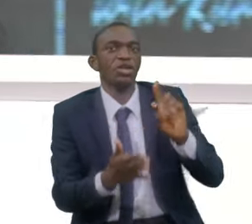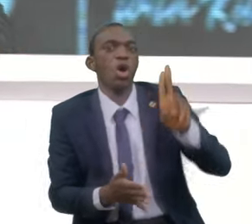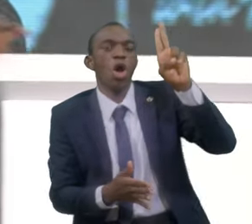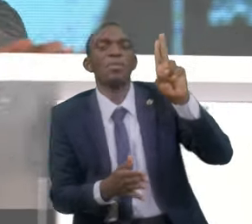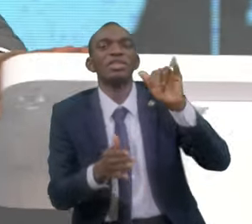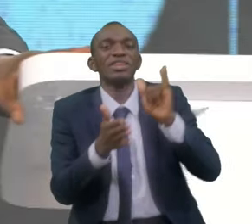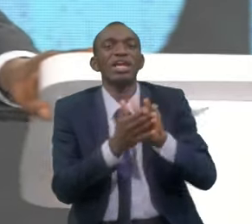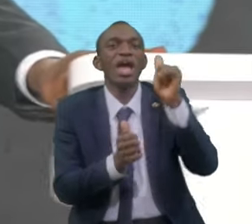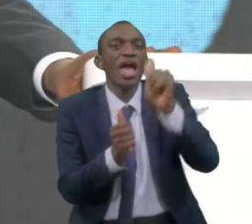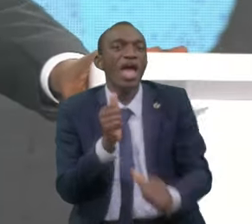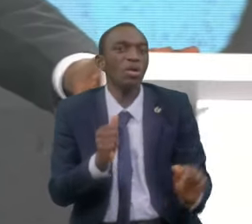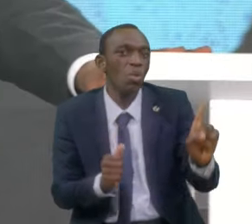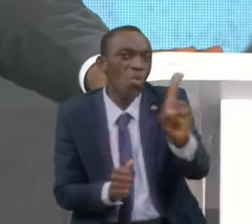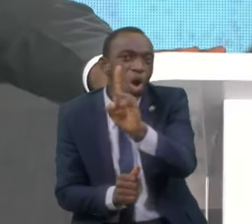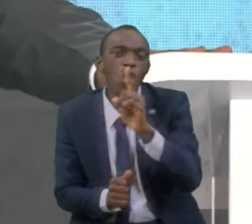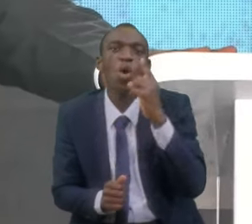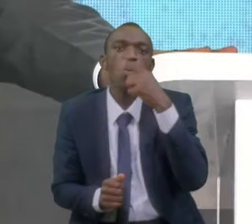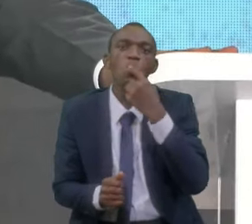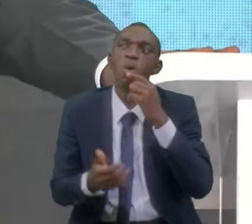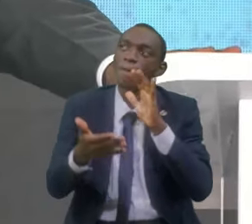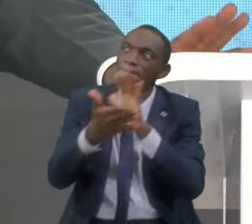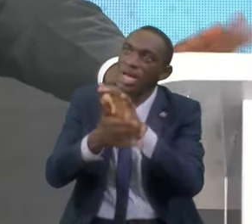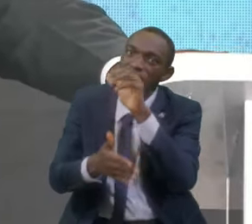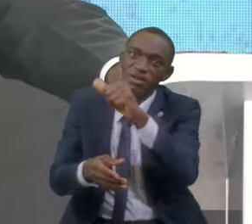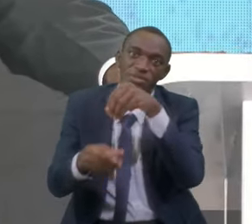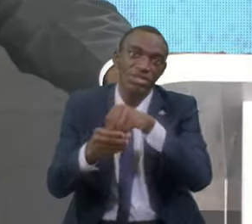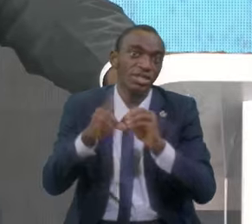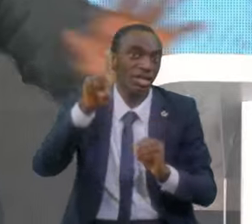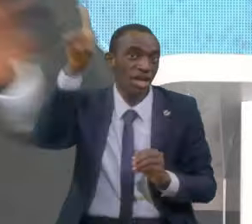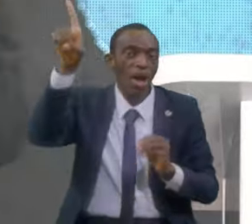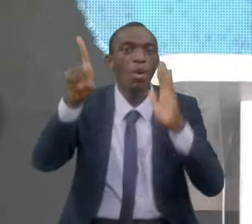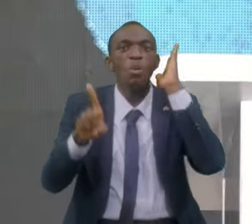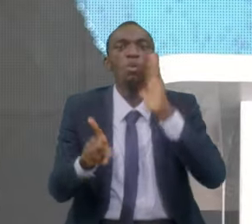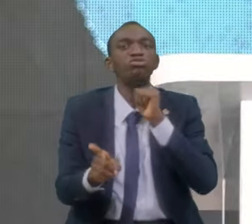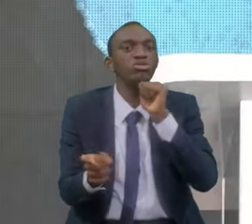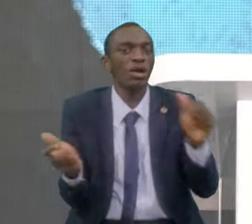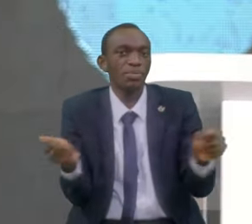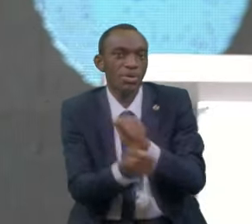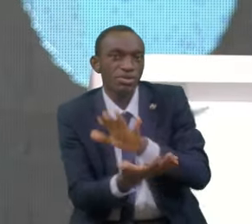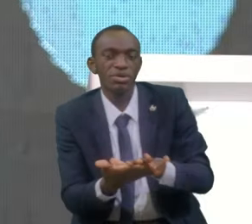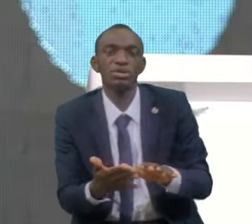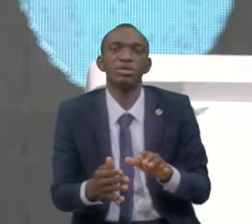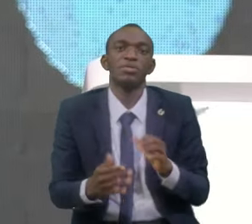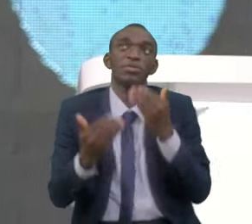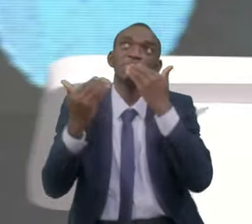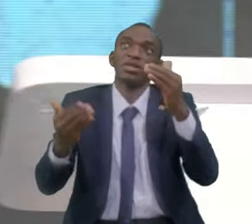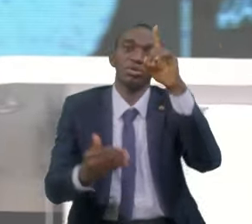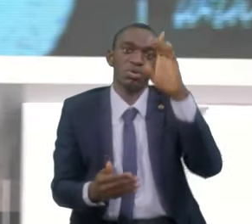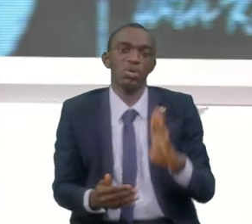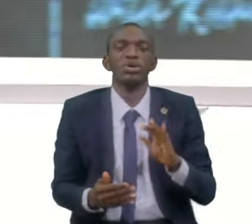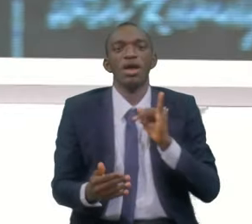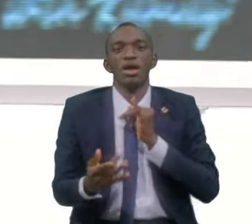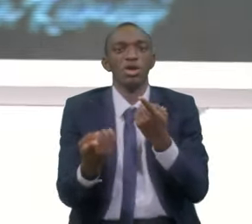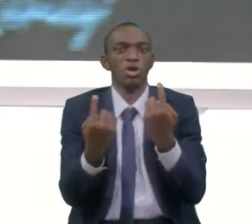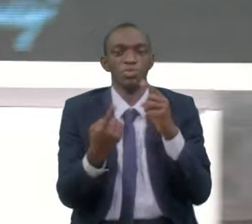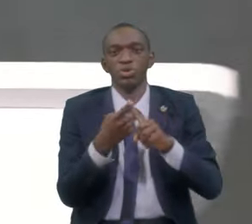whosoever believeth in him will not perish. Thank God, I come to people